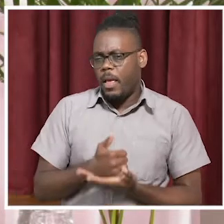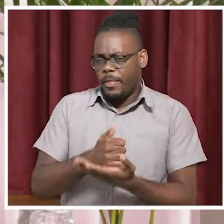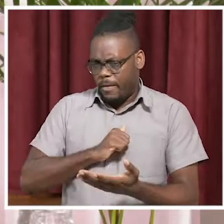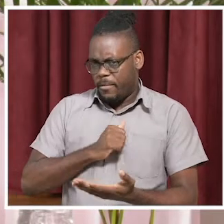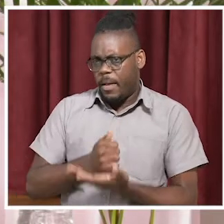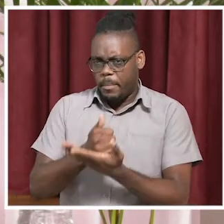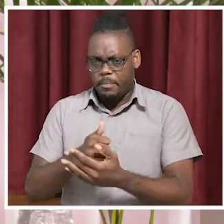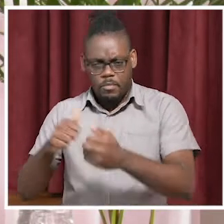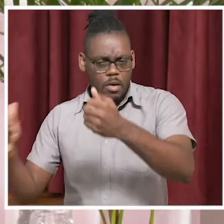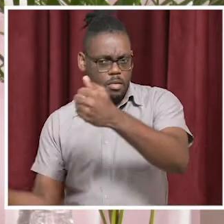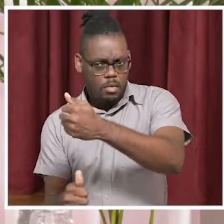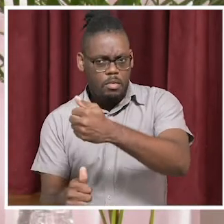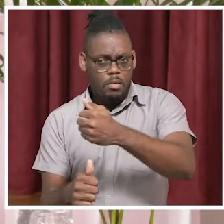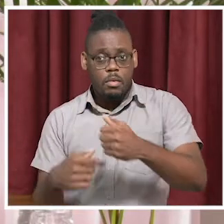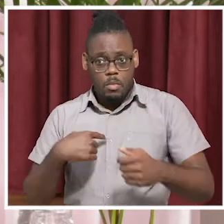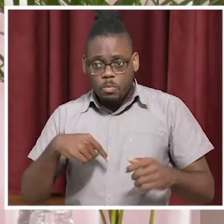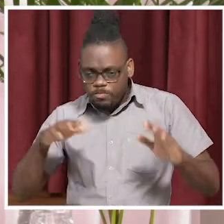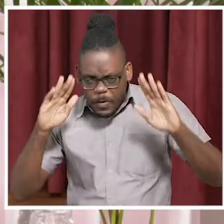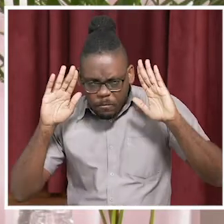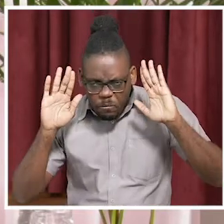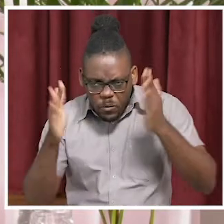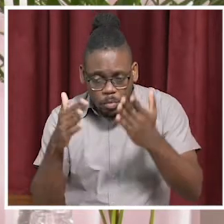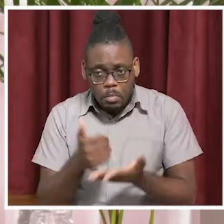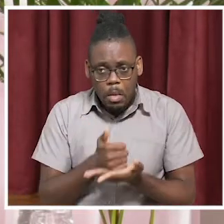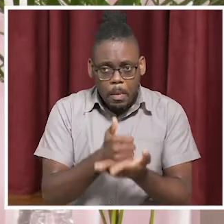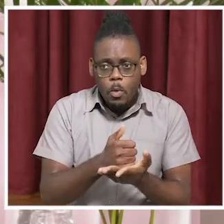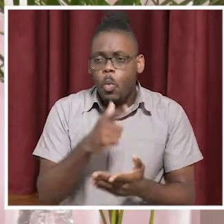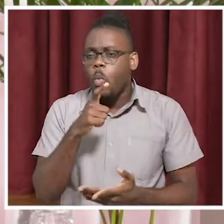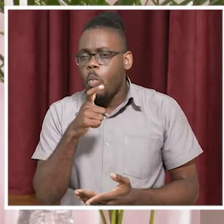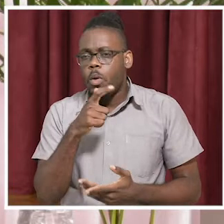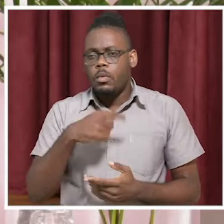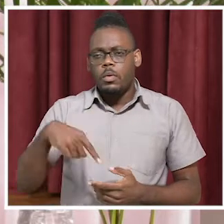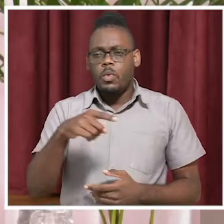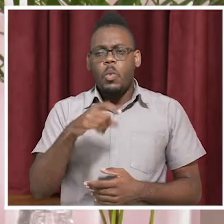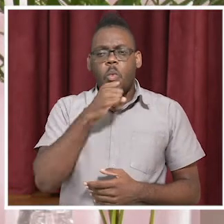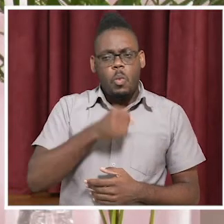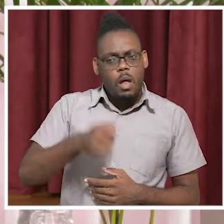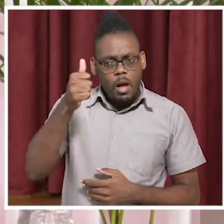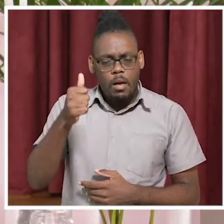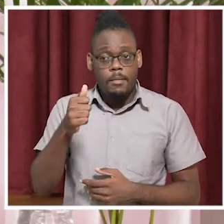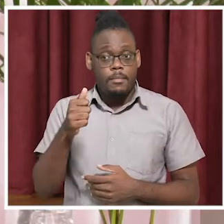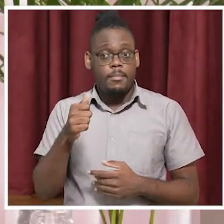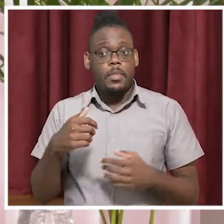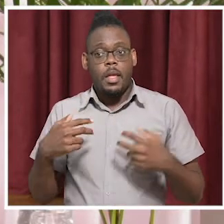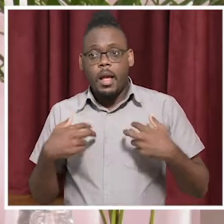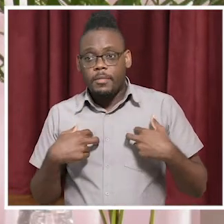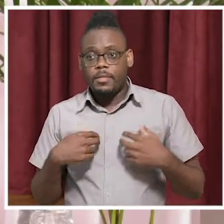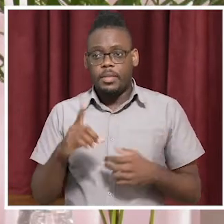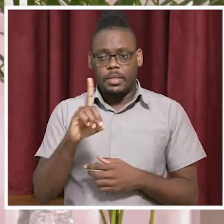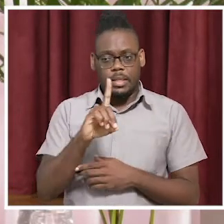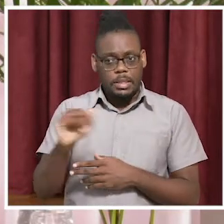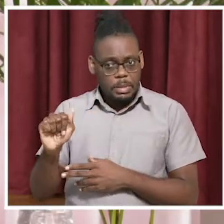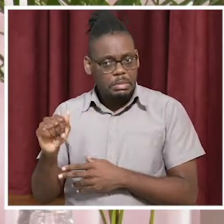disabled, and the indigent. Right. Right. Those are needy persons who can vary. Age vary,